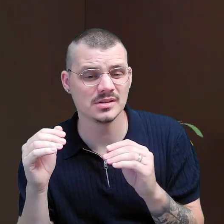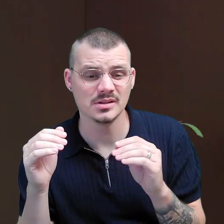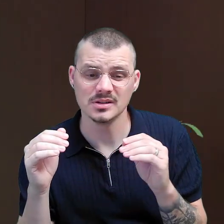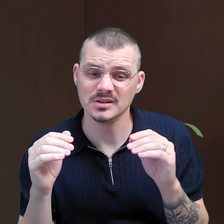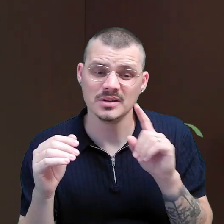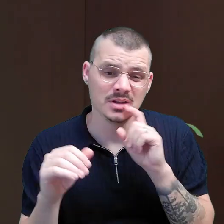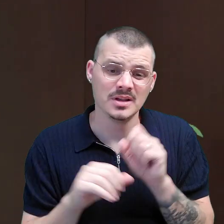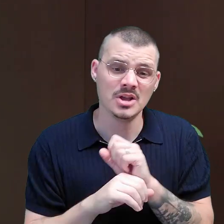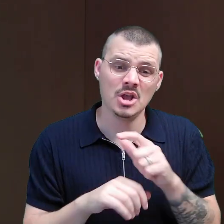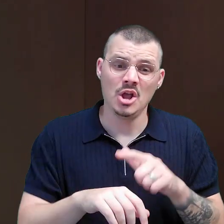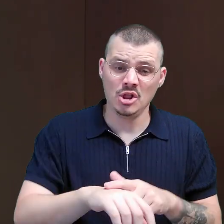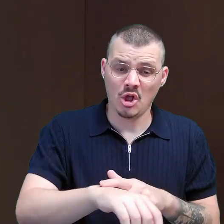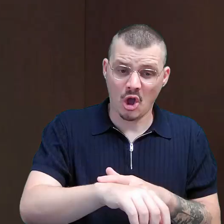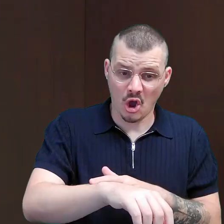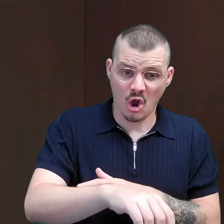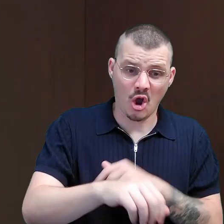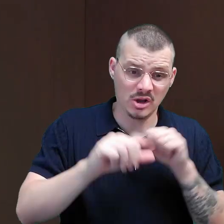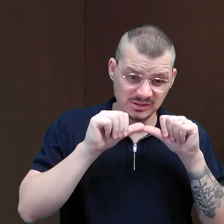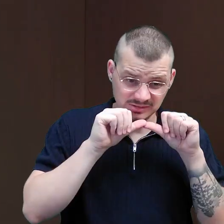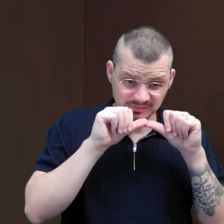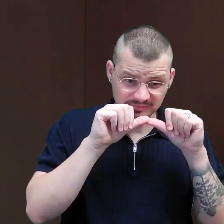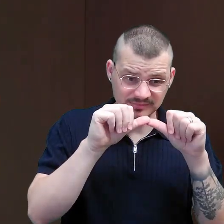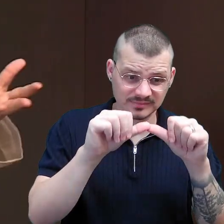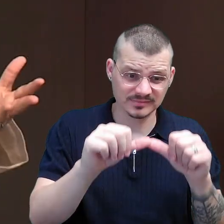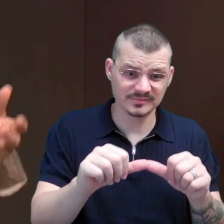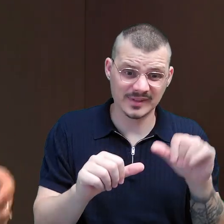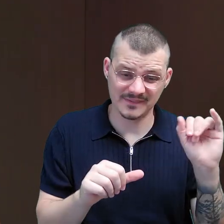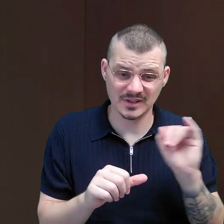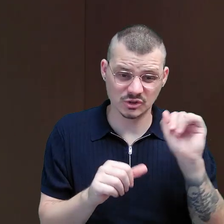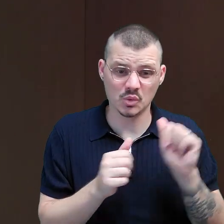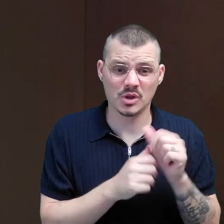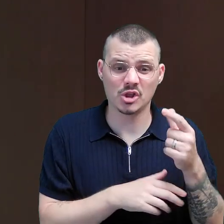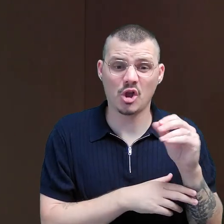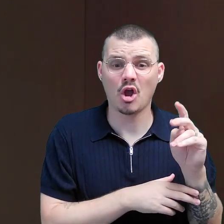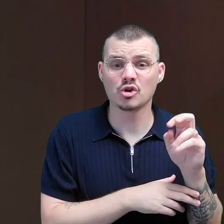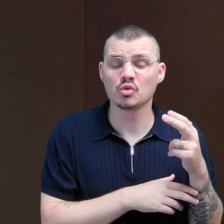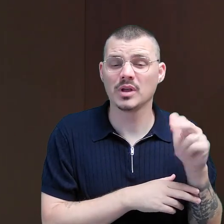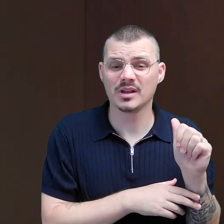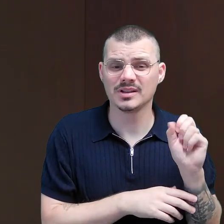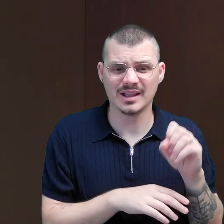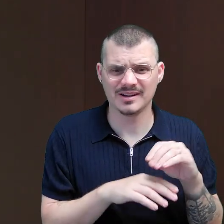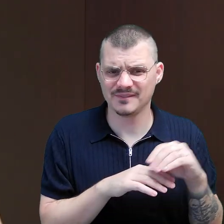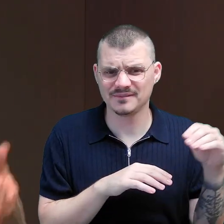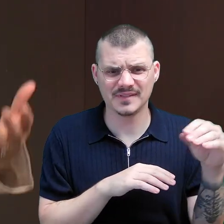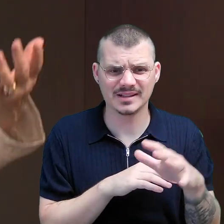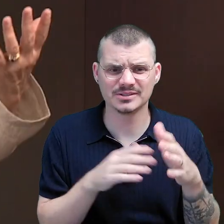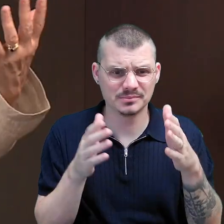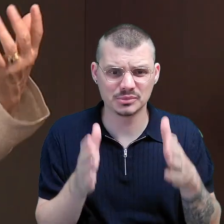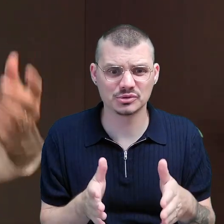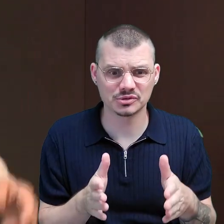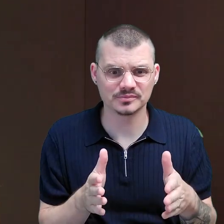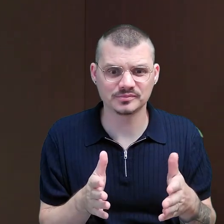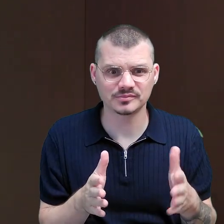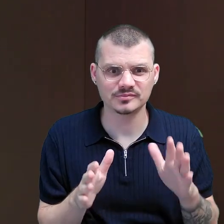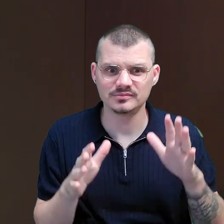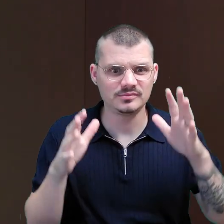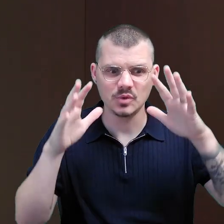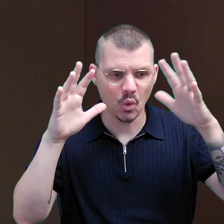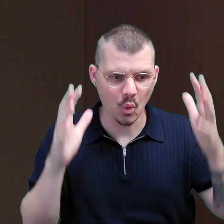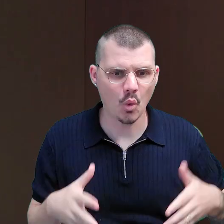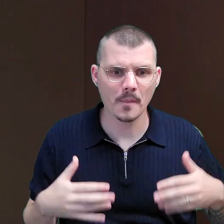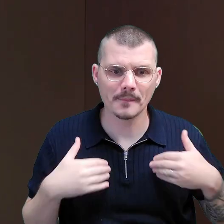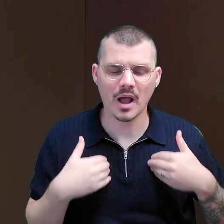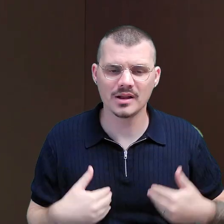certainly long-standing infection with gonorrhea can affect a person's whole body